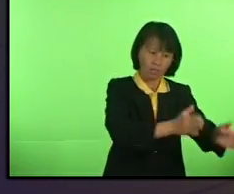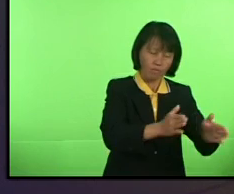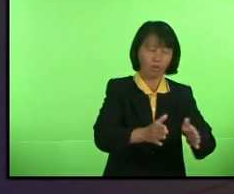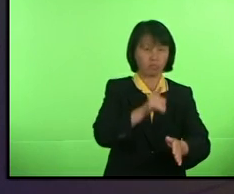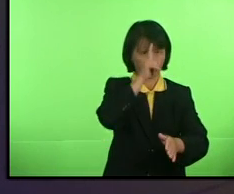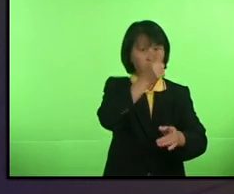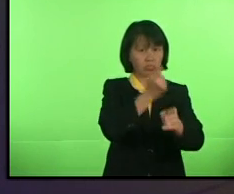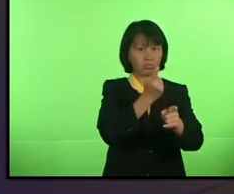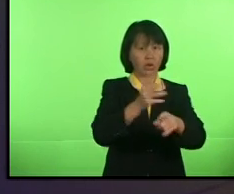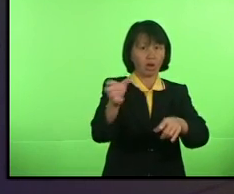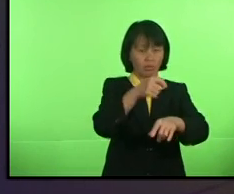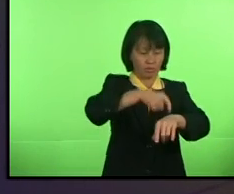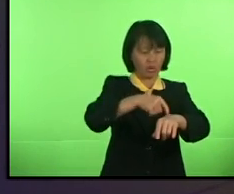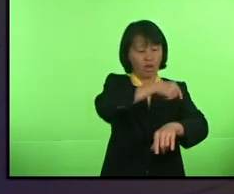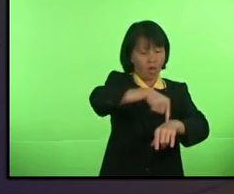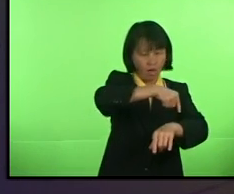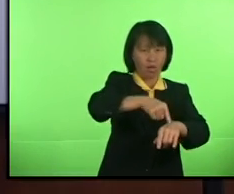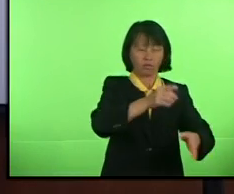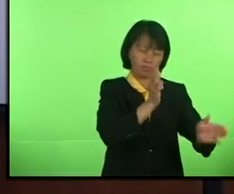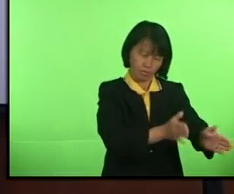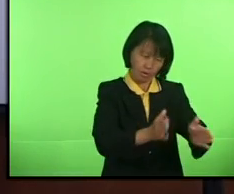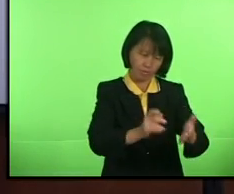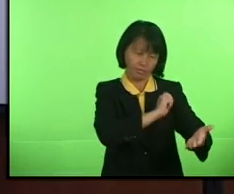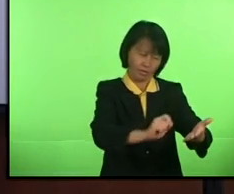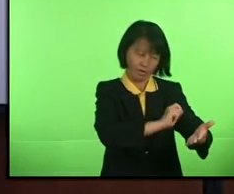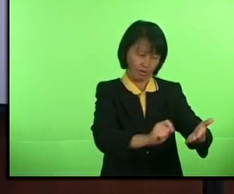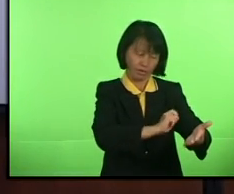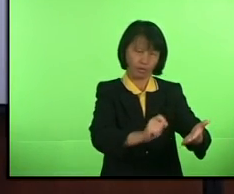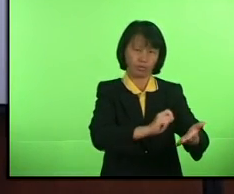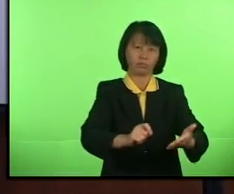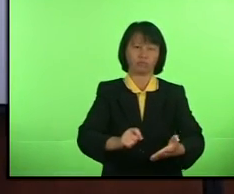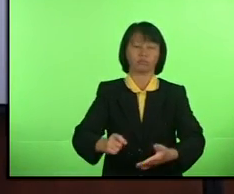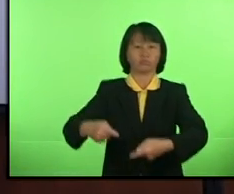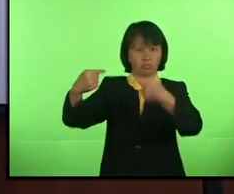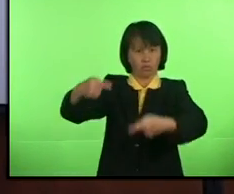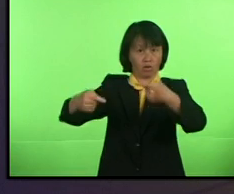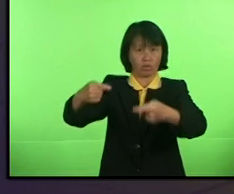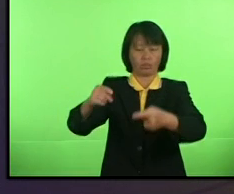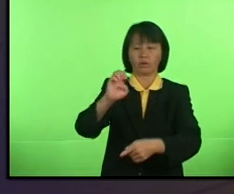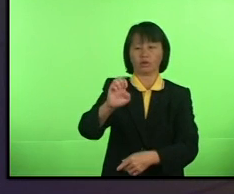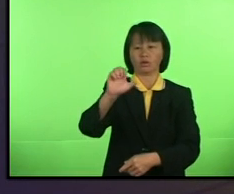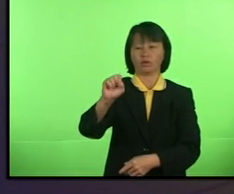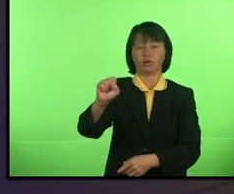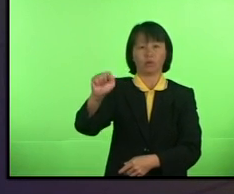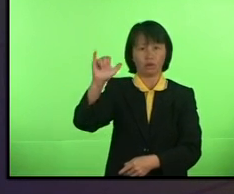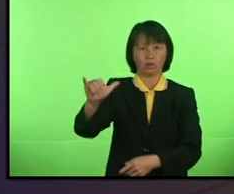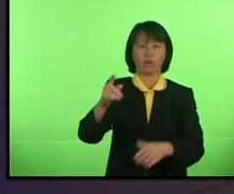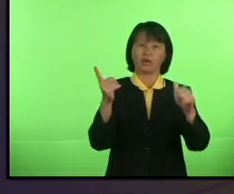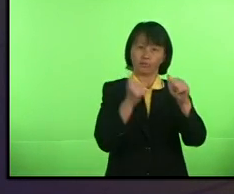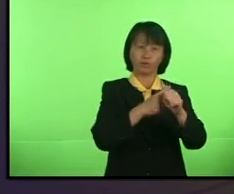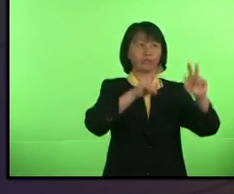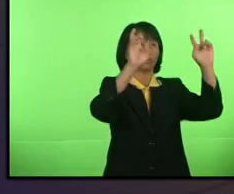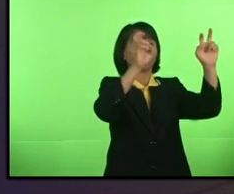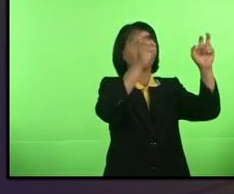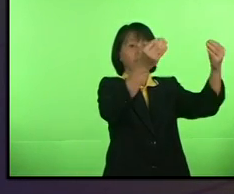take time to plan before writing this type of essay. First, you have to read the topic